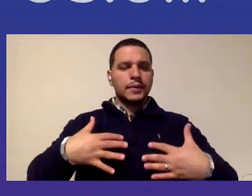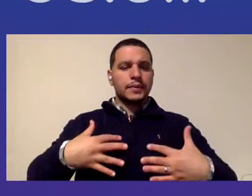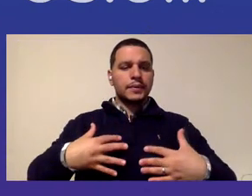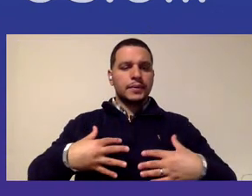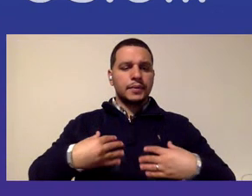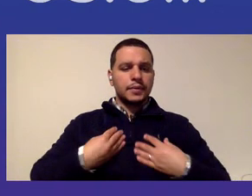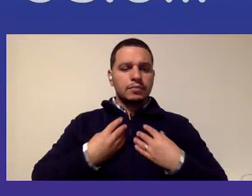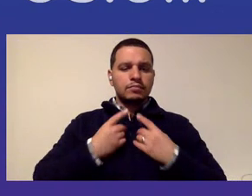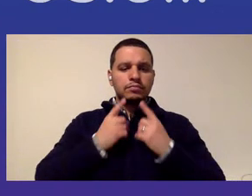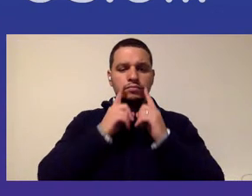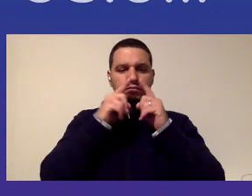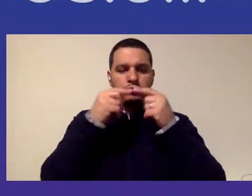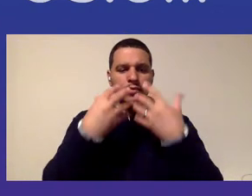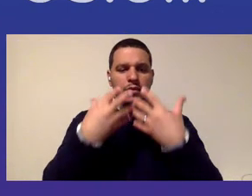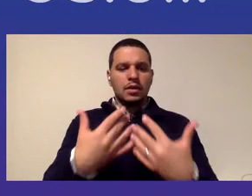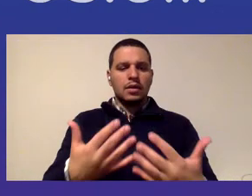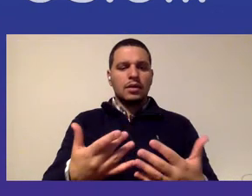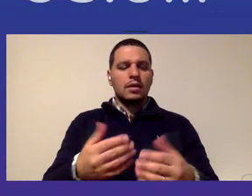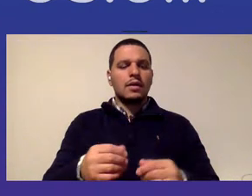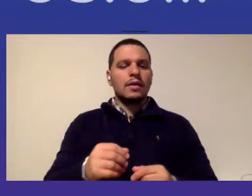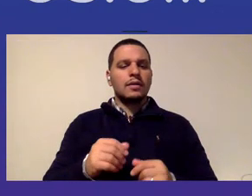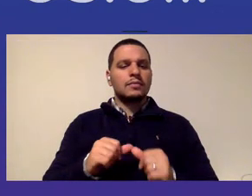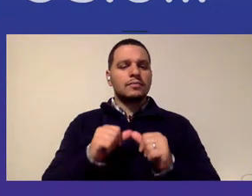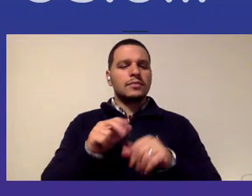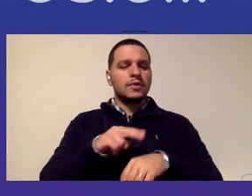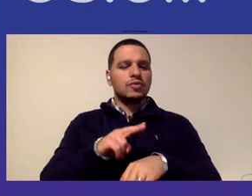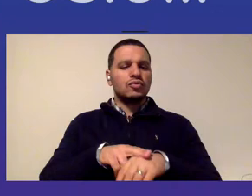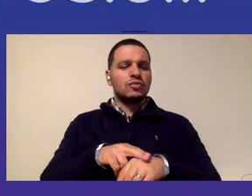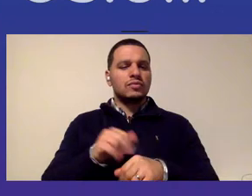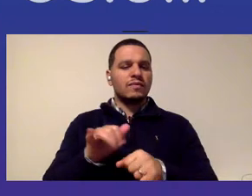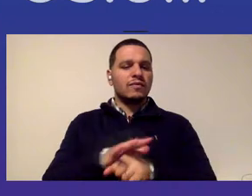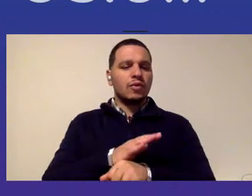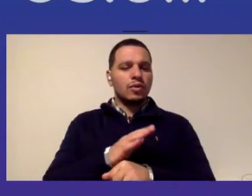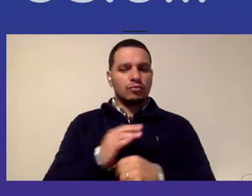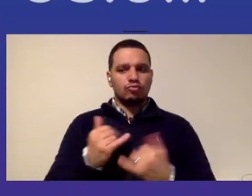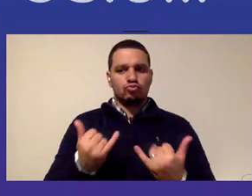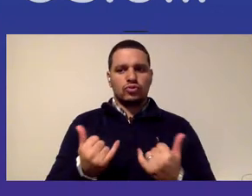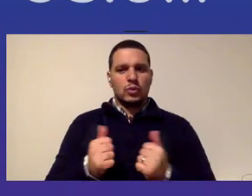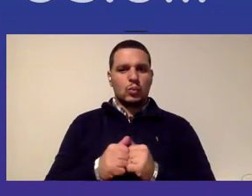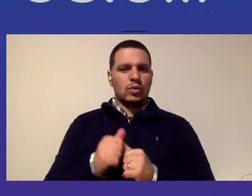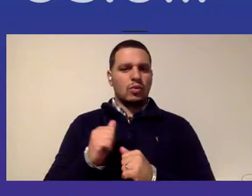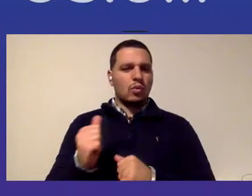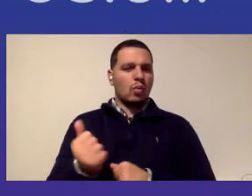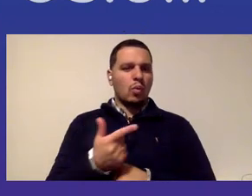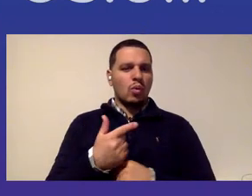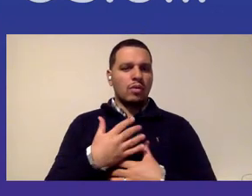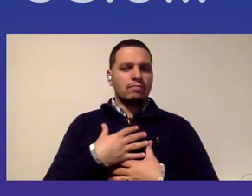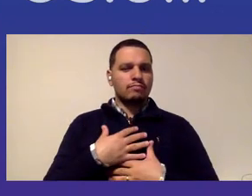Fully present with every inhale